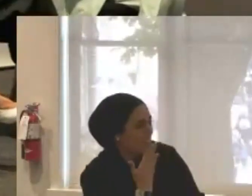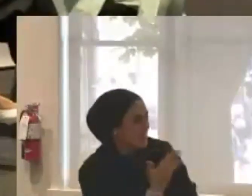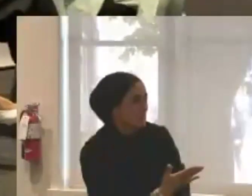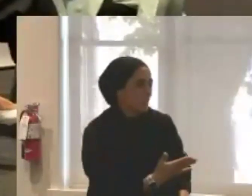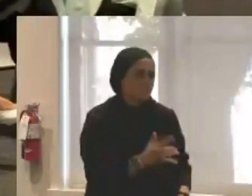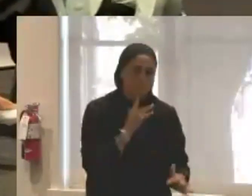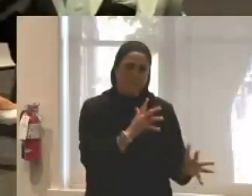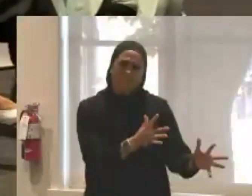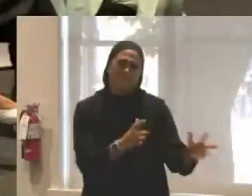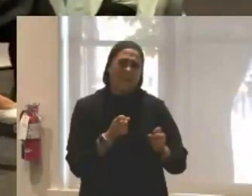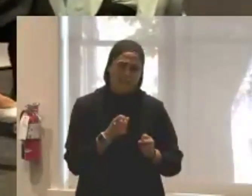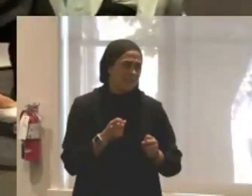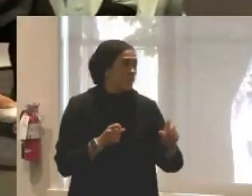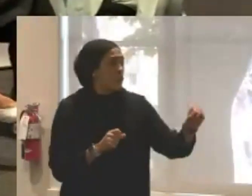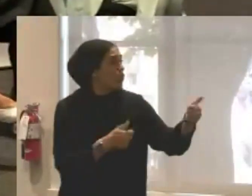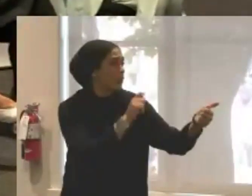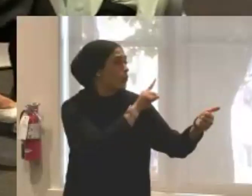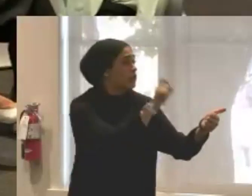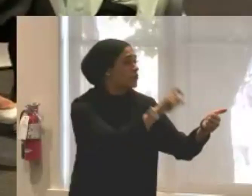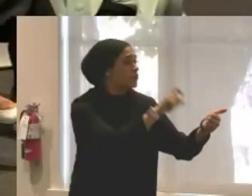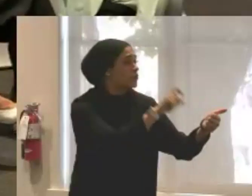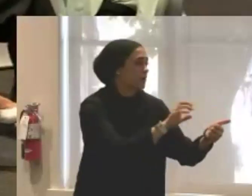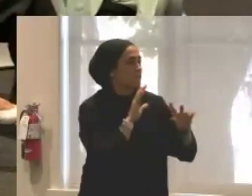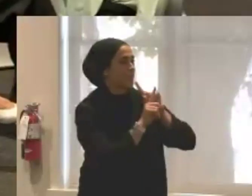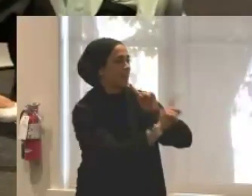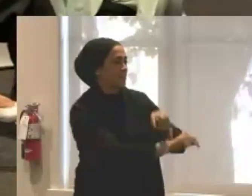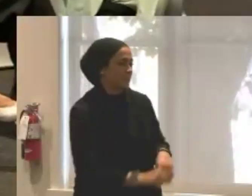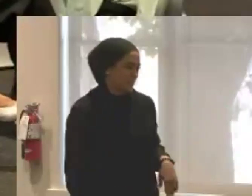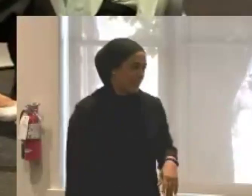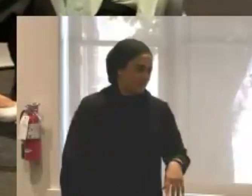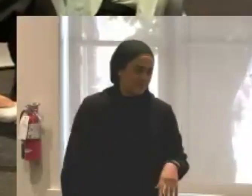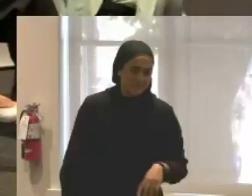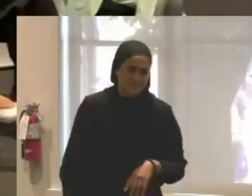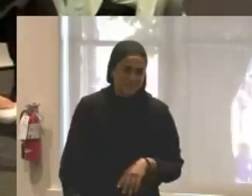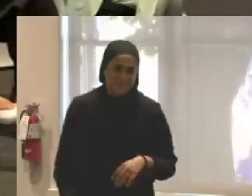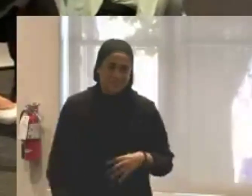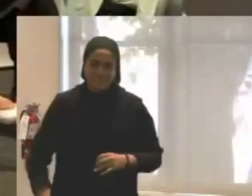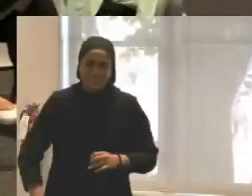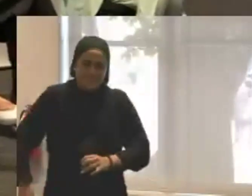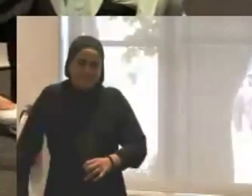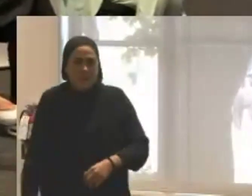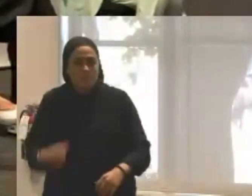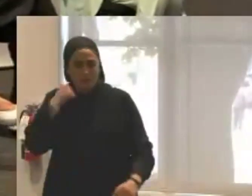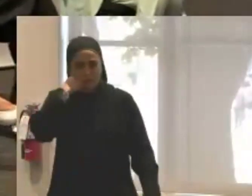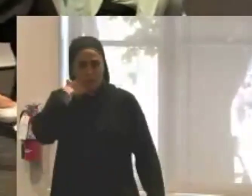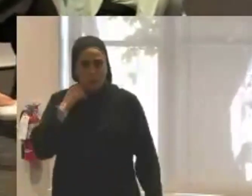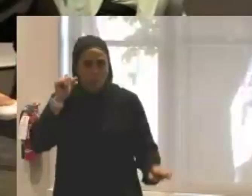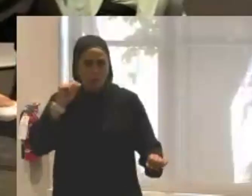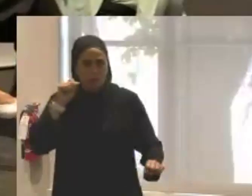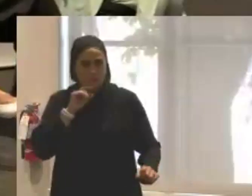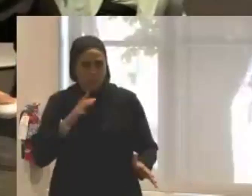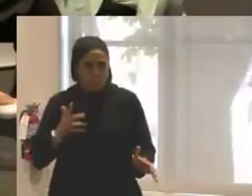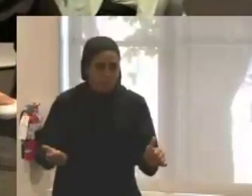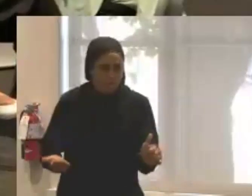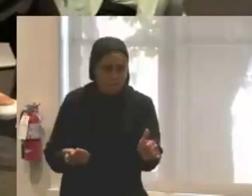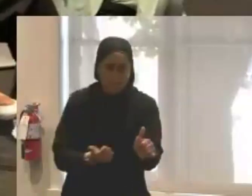Yes, should I read again the question? Okay. Yes, great. Thank you for reminding. Yeah, thank